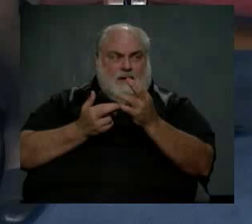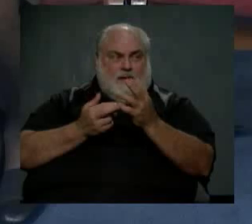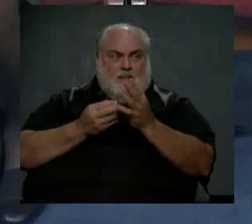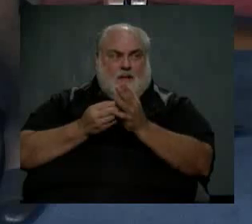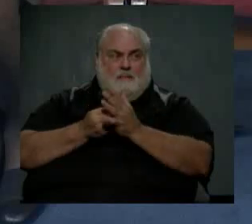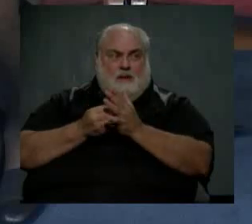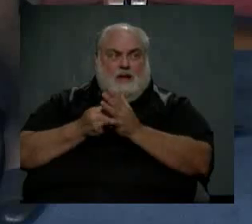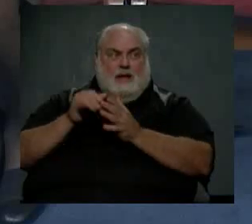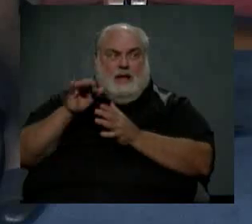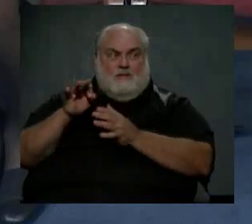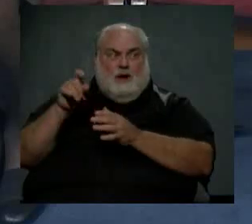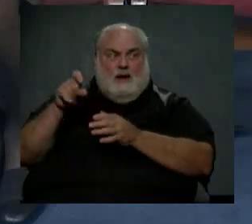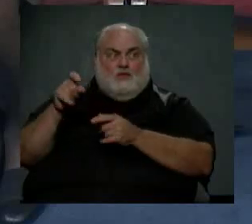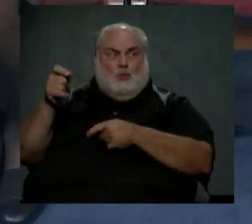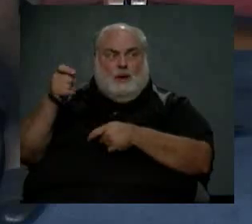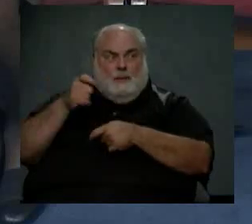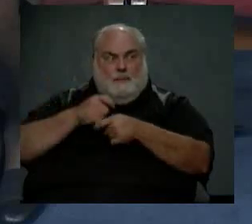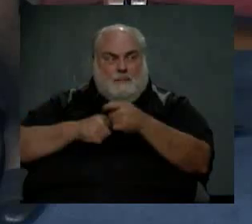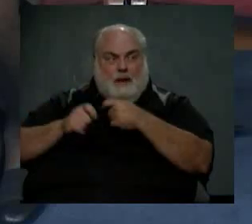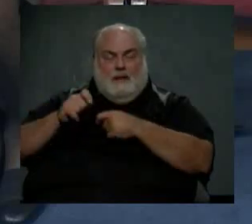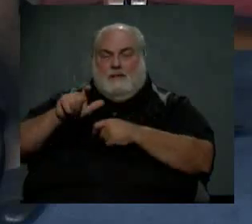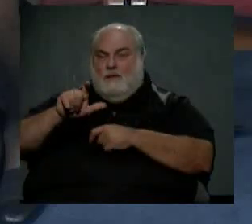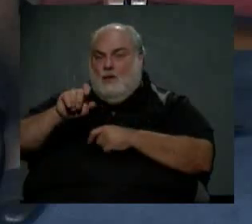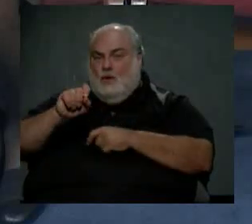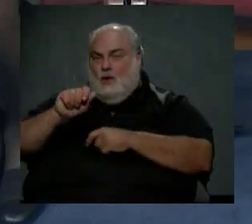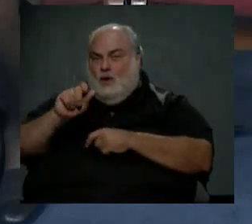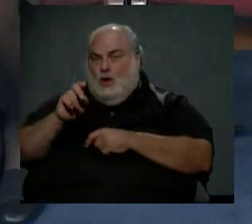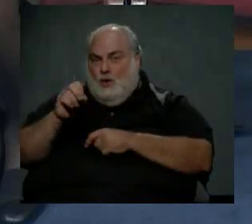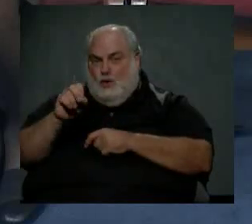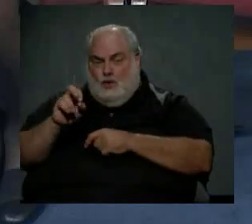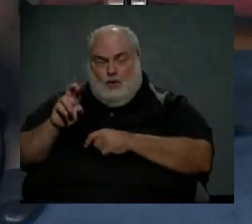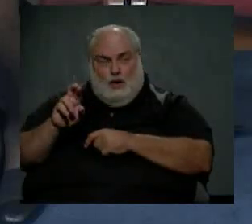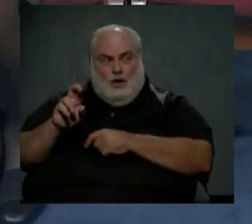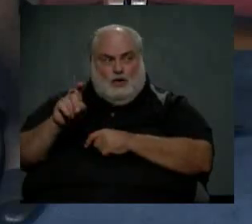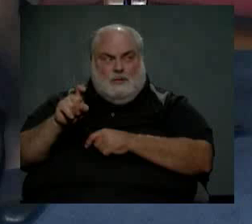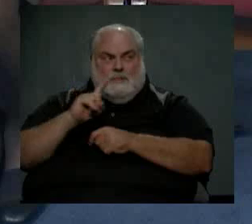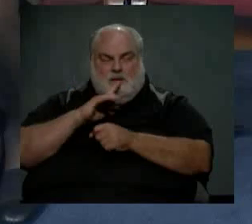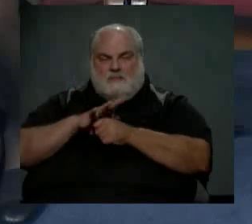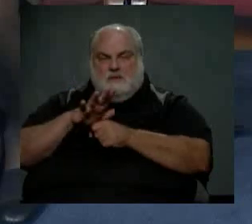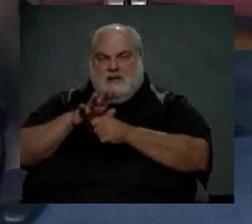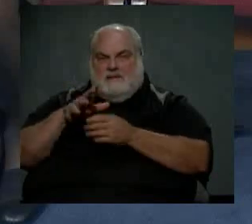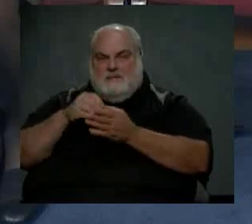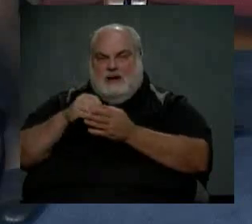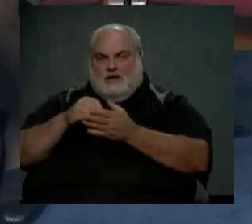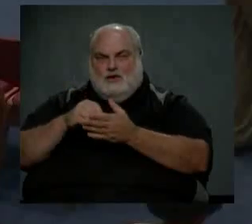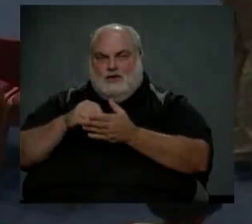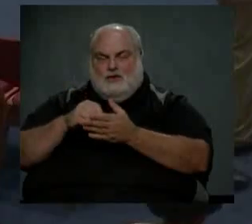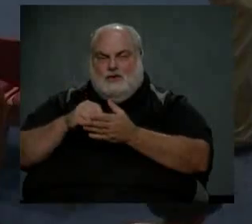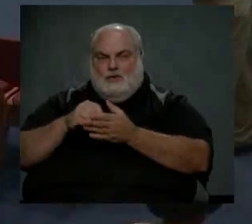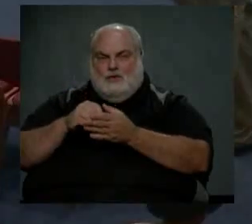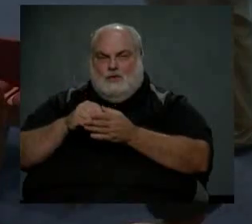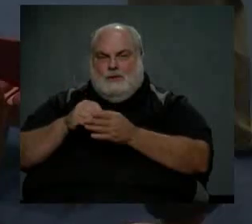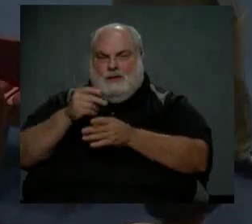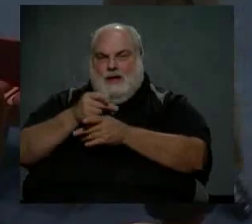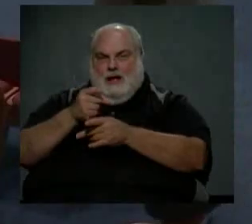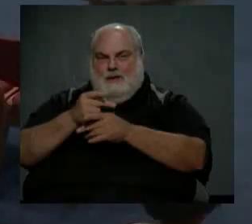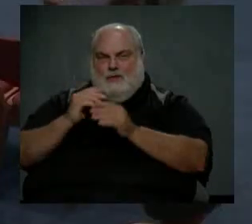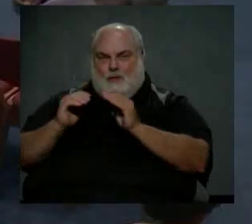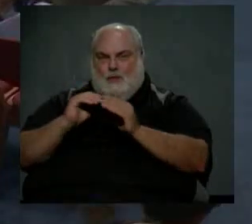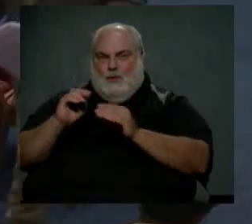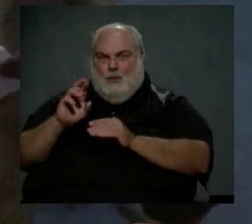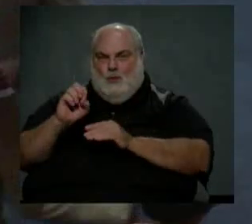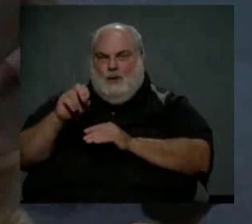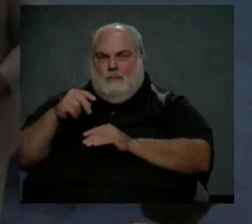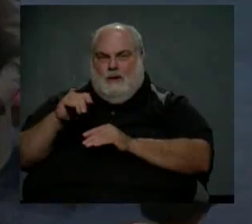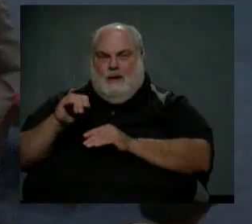case we have to replace the motor that's in that particular one, so it should be enough money to cover the repair. Thank you for